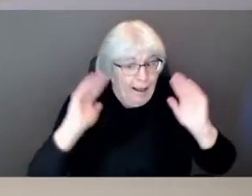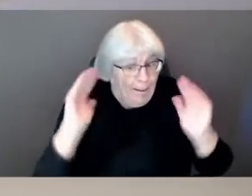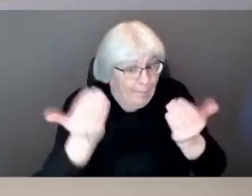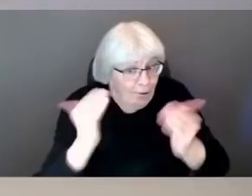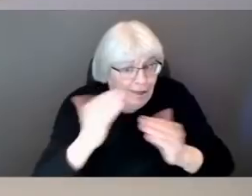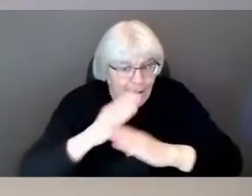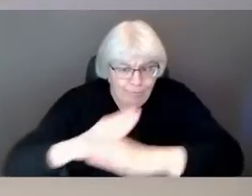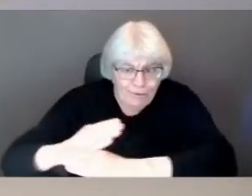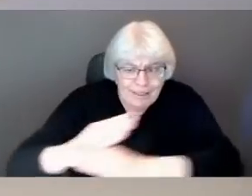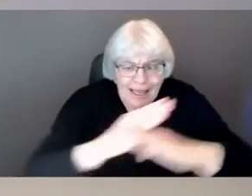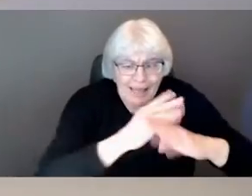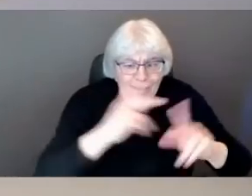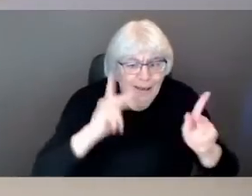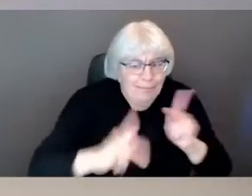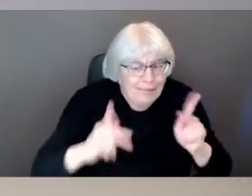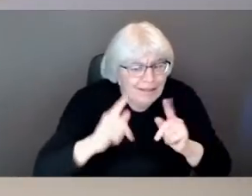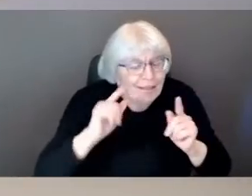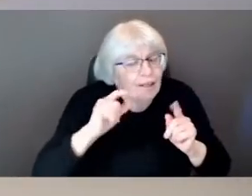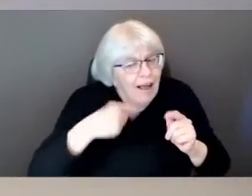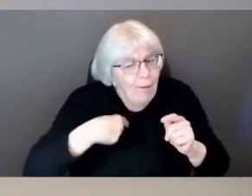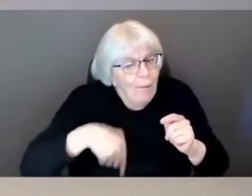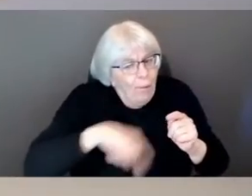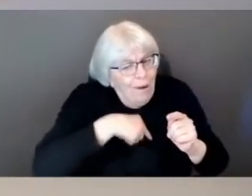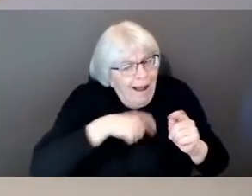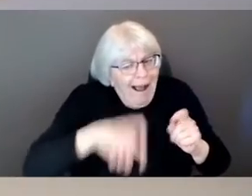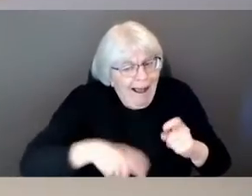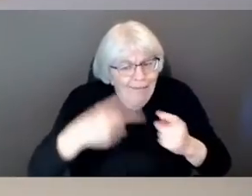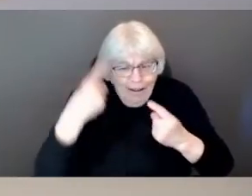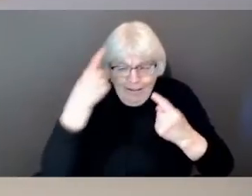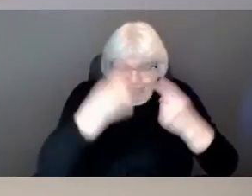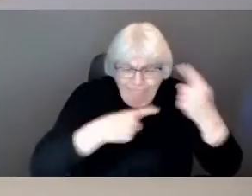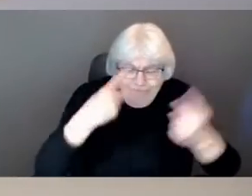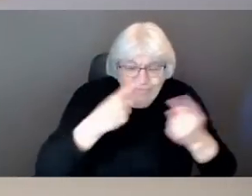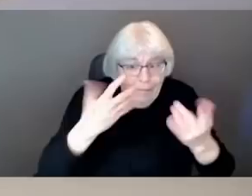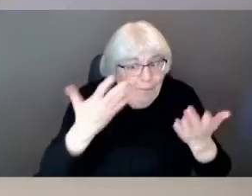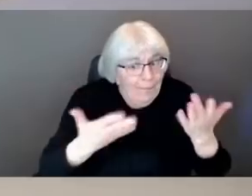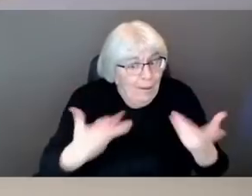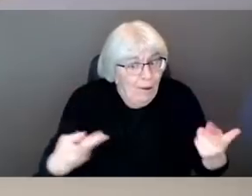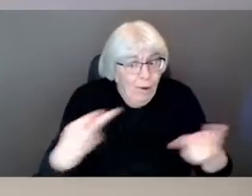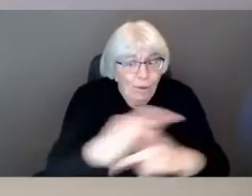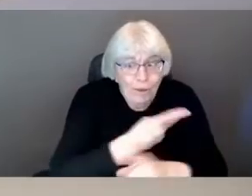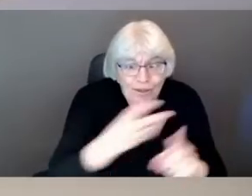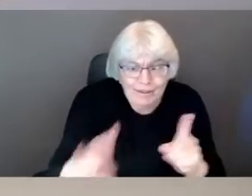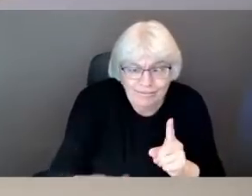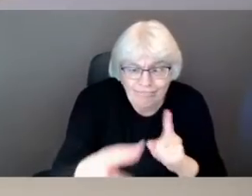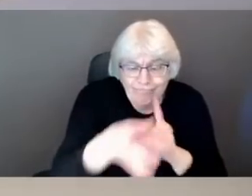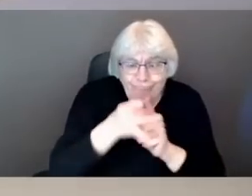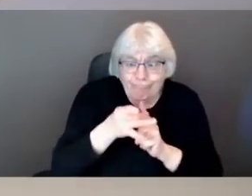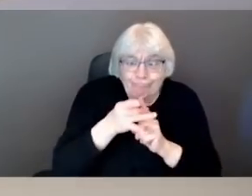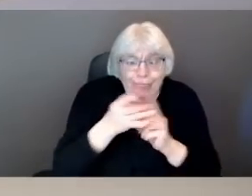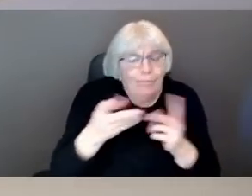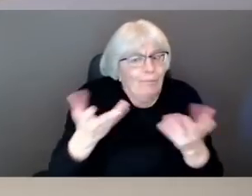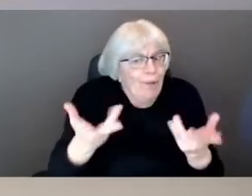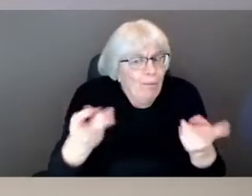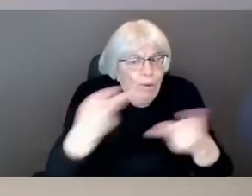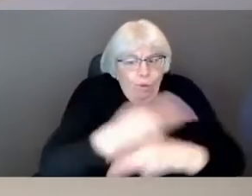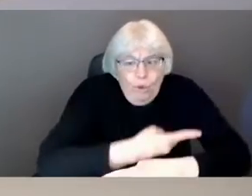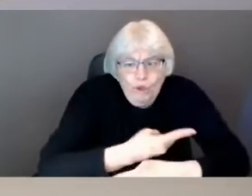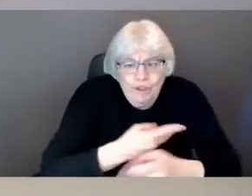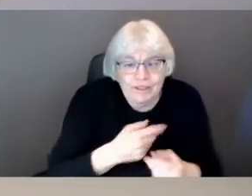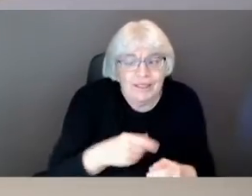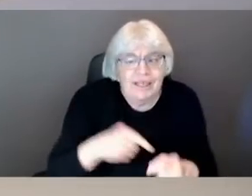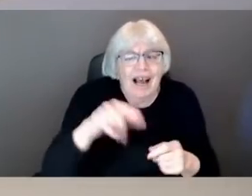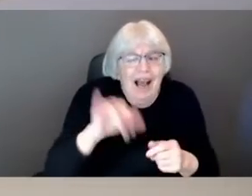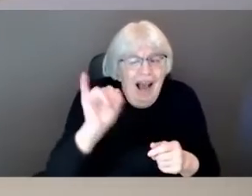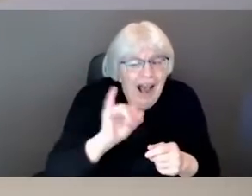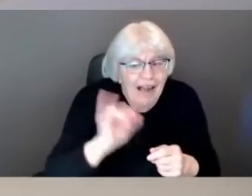risk of serious outcomes from COVID-19 and the risk to others, and also consider the type of activity.